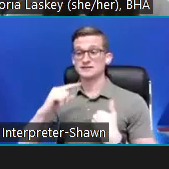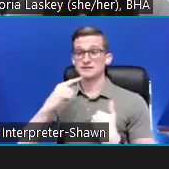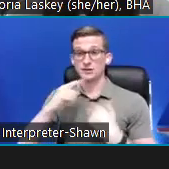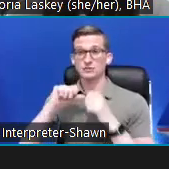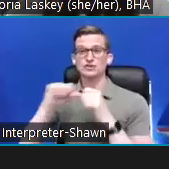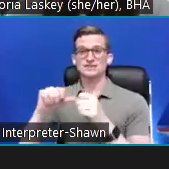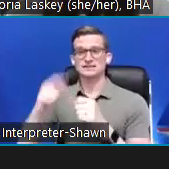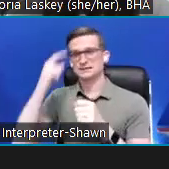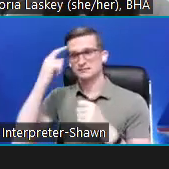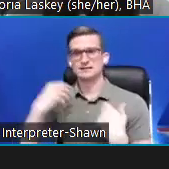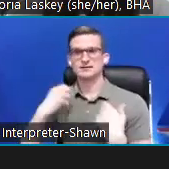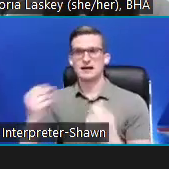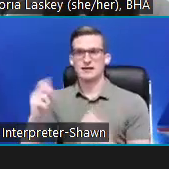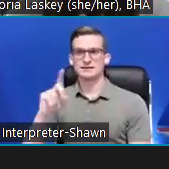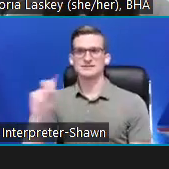All right.